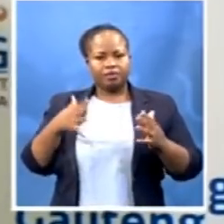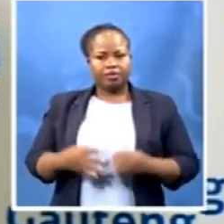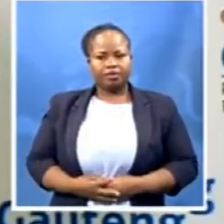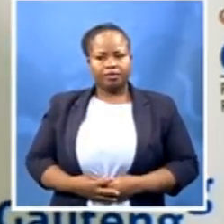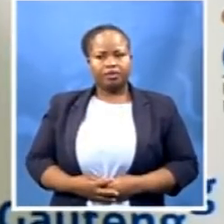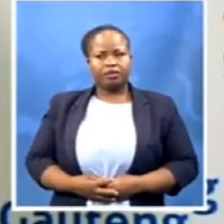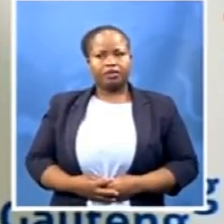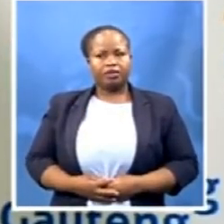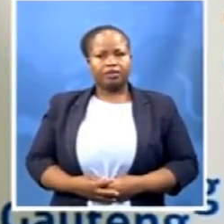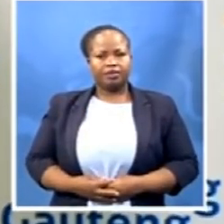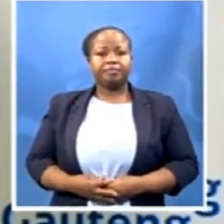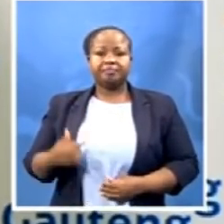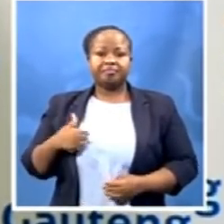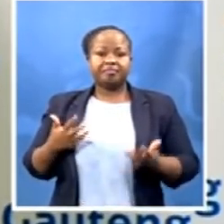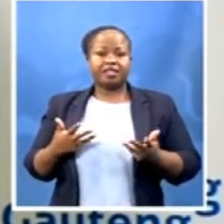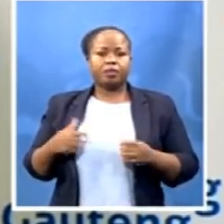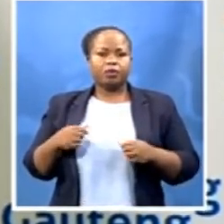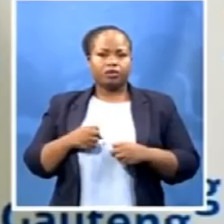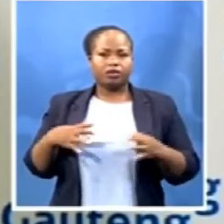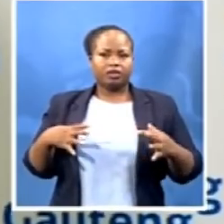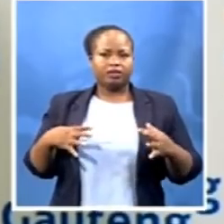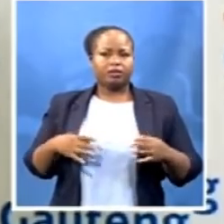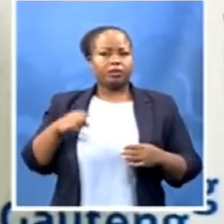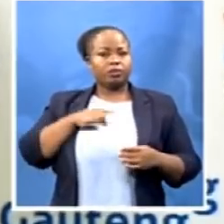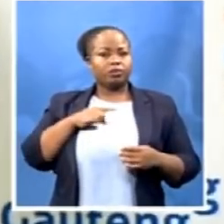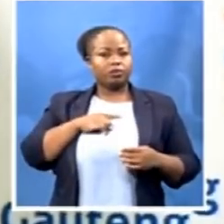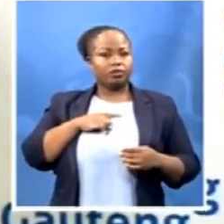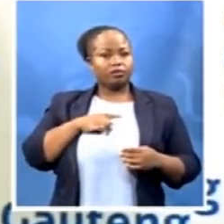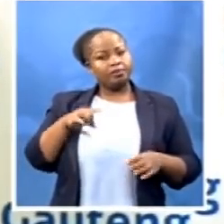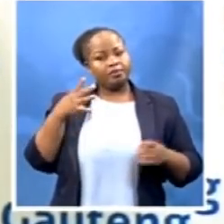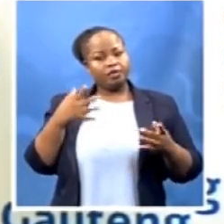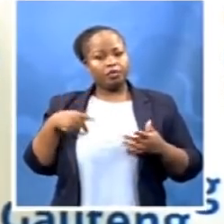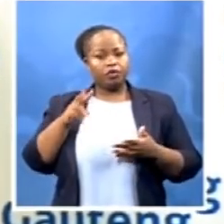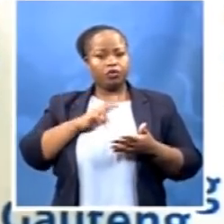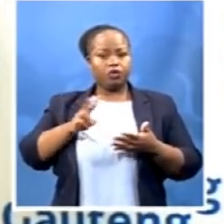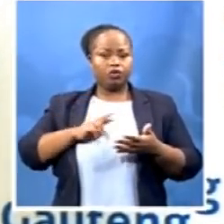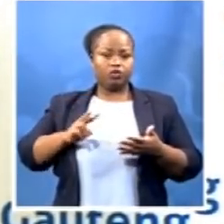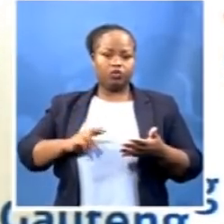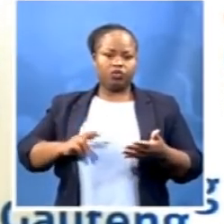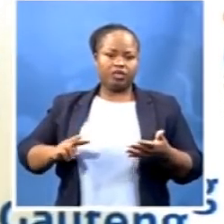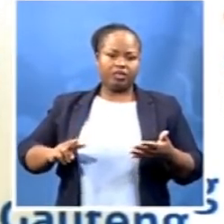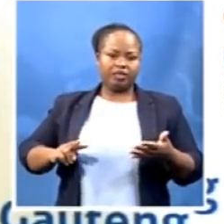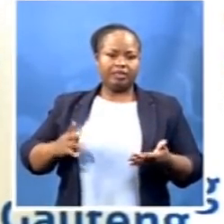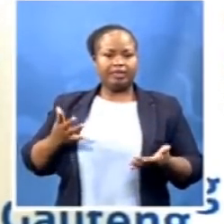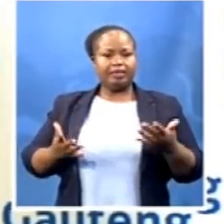sometimes when you read, maybe you don't come across clear.